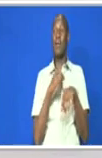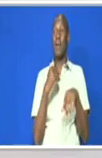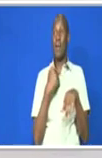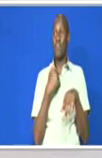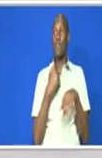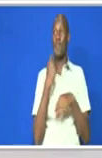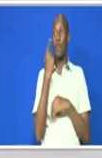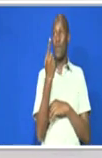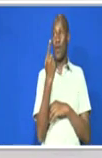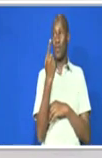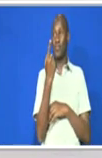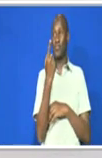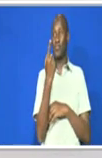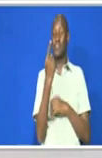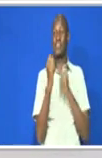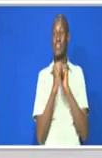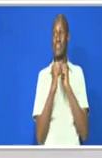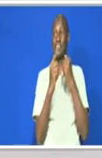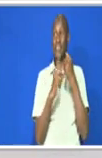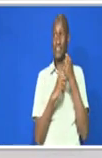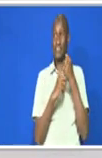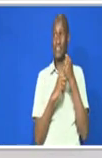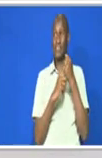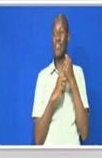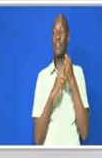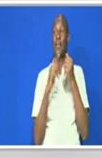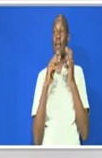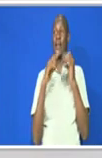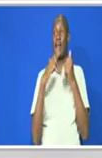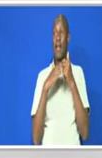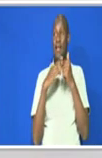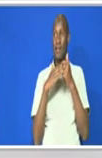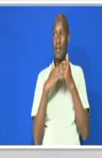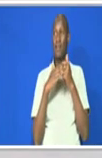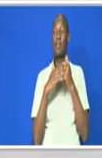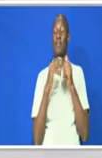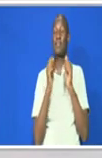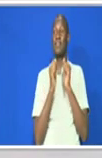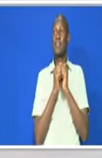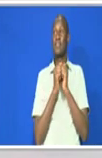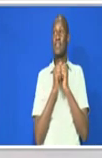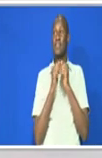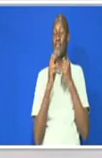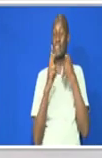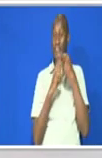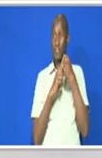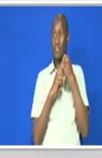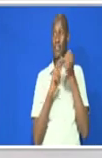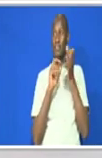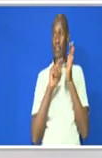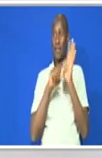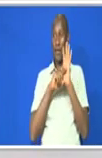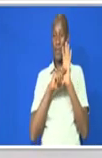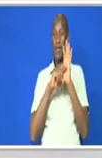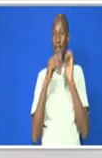number 1, do 16 take away 9. Number 2, it is 17